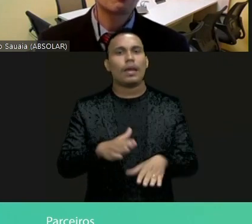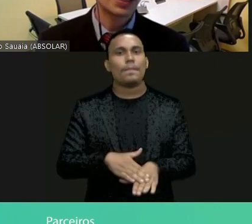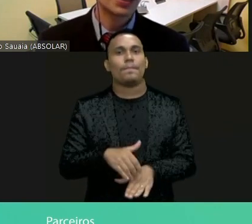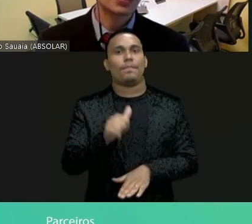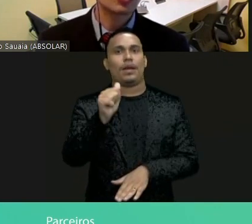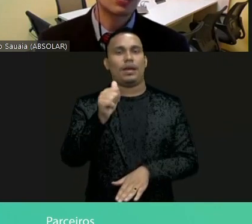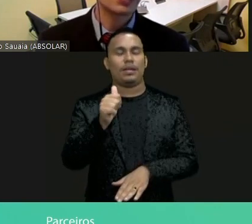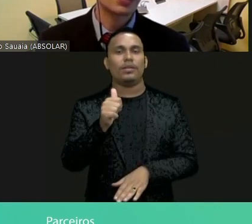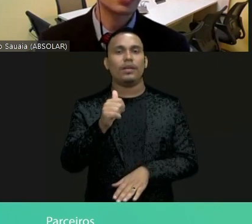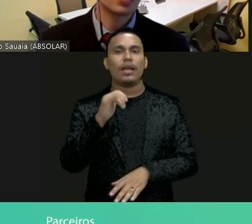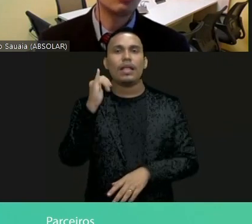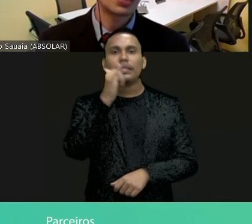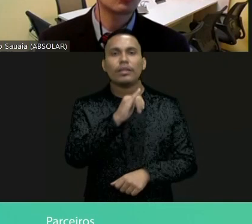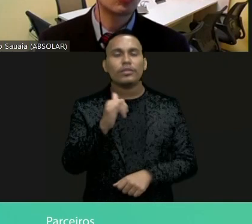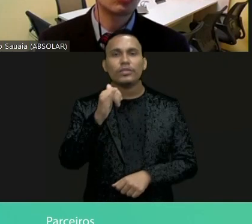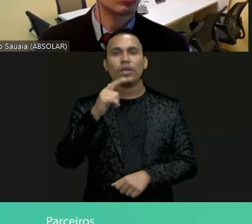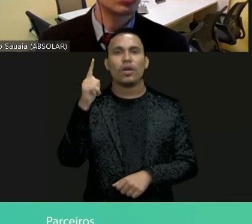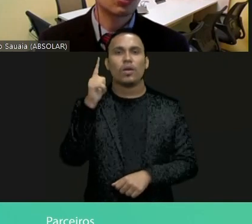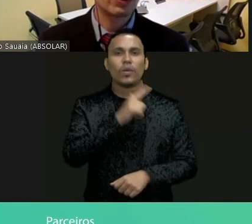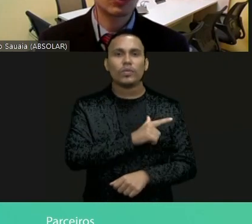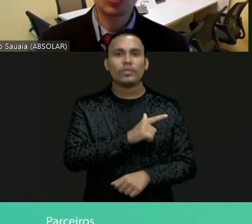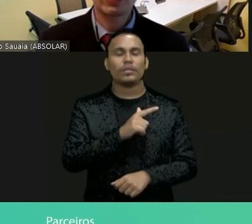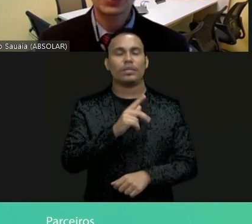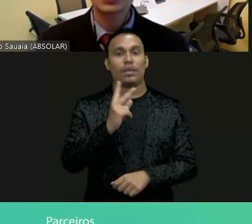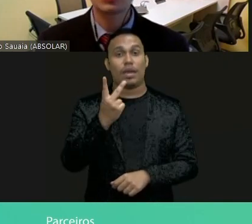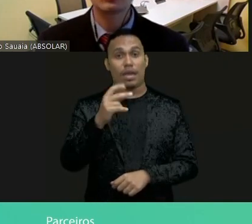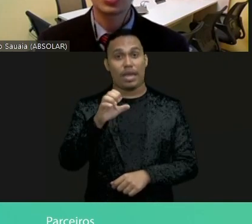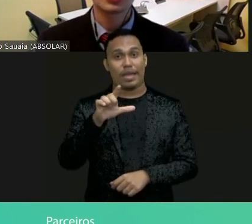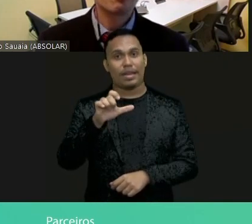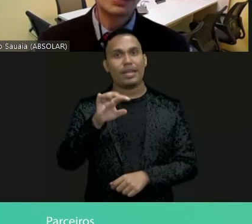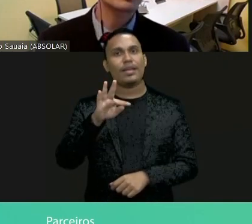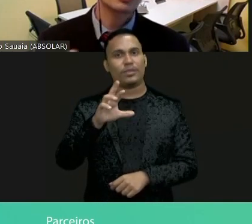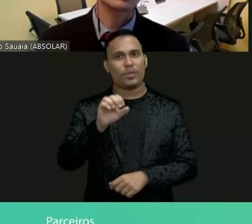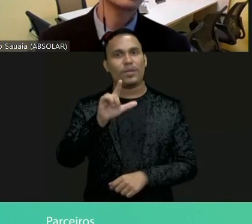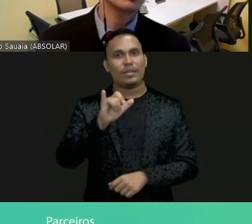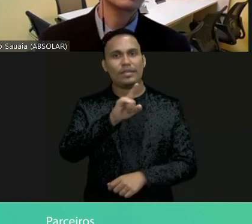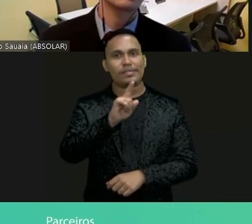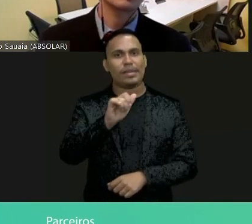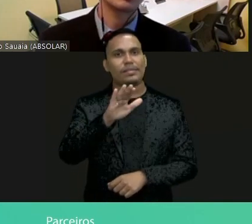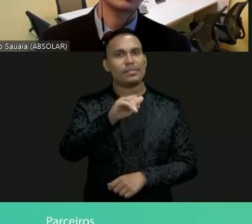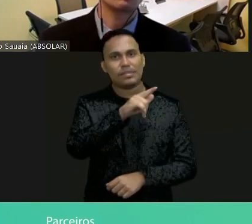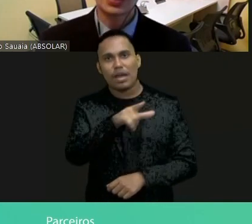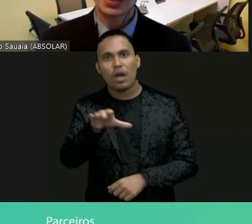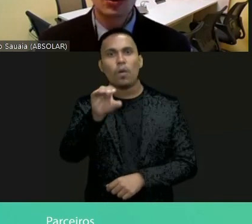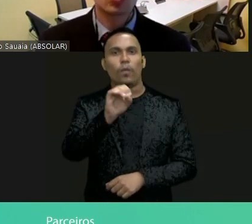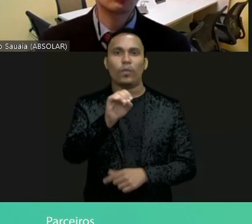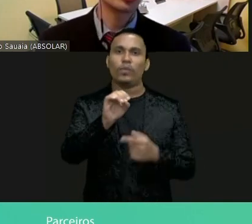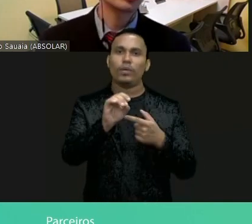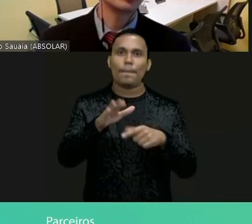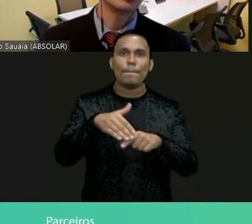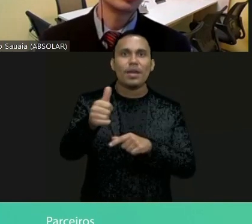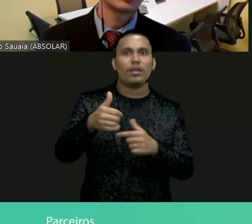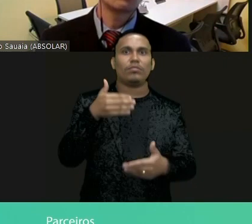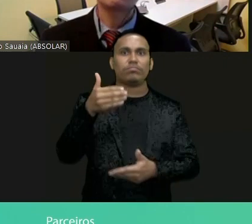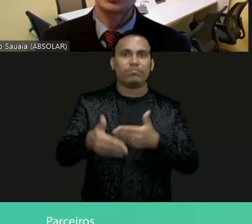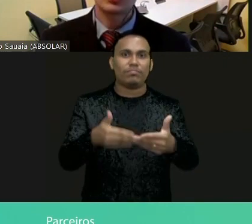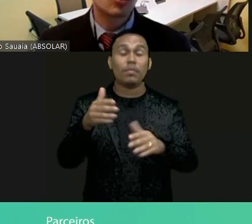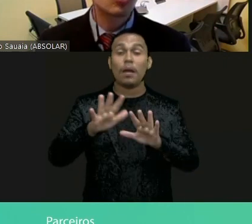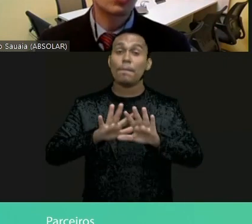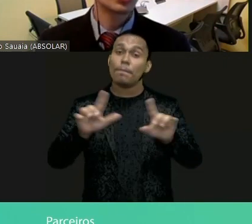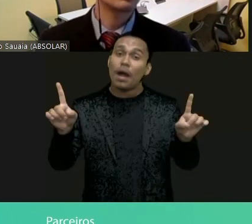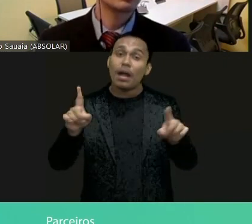and deliver most of its energy for electrolysis, but in those times of the